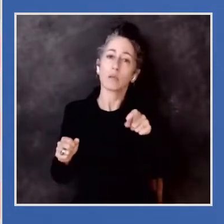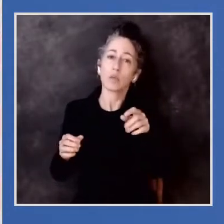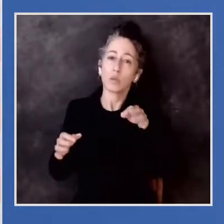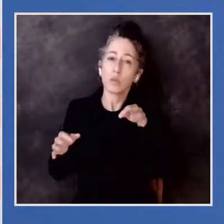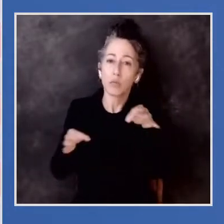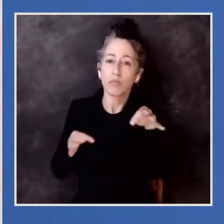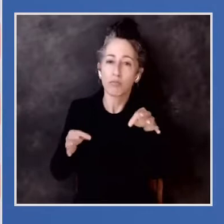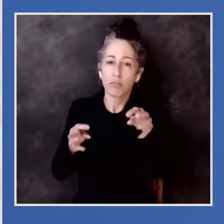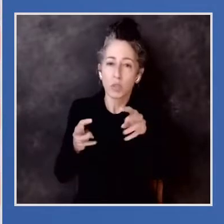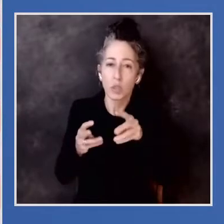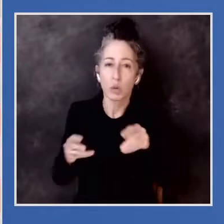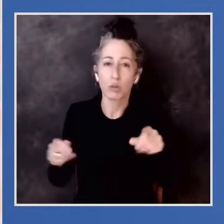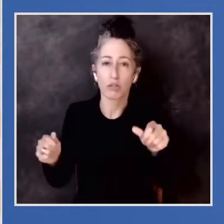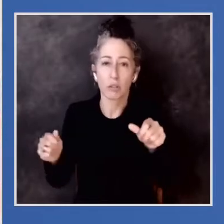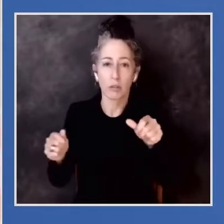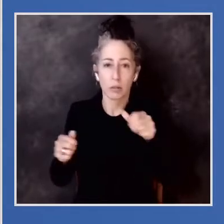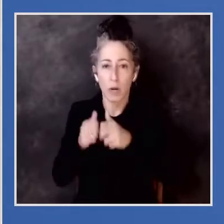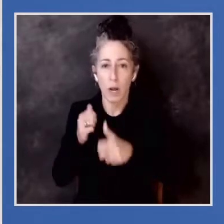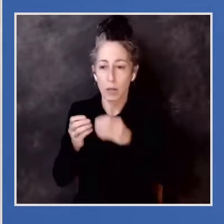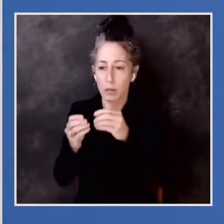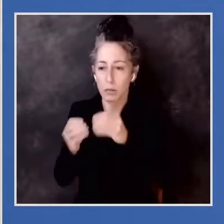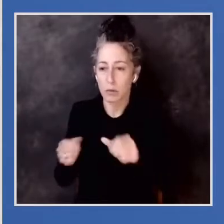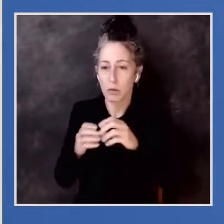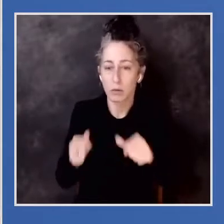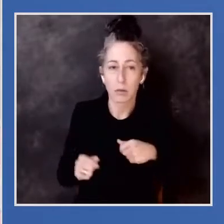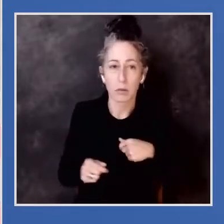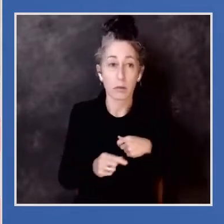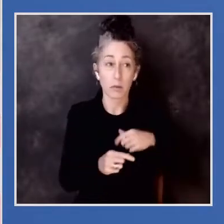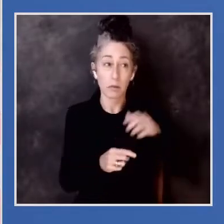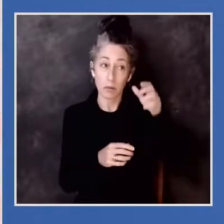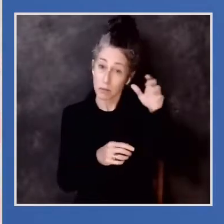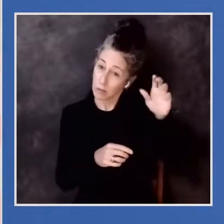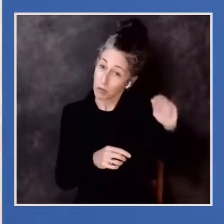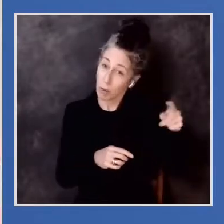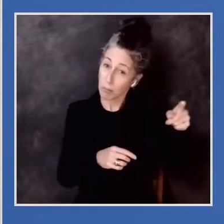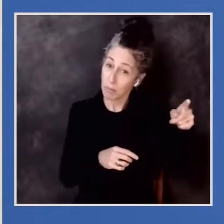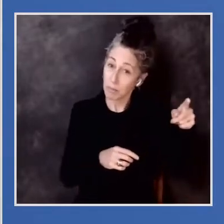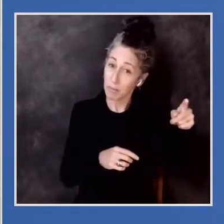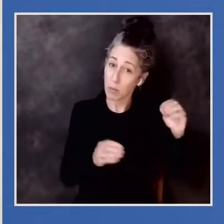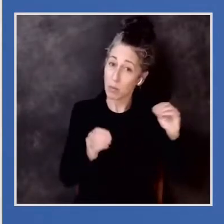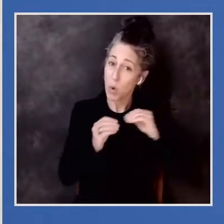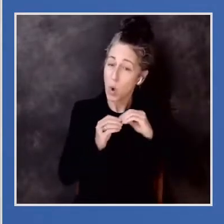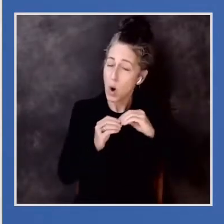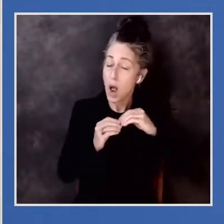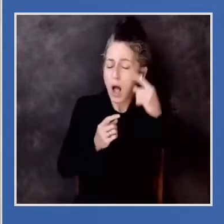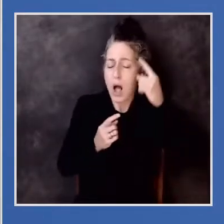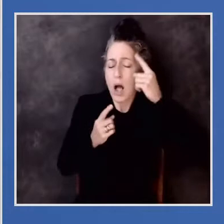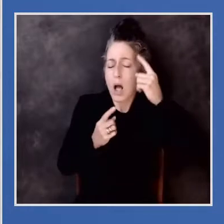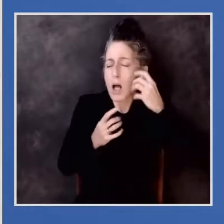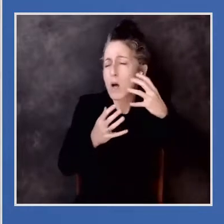A president guided not by wistful thinking, but by science, reason, and fact.